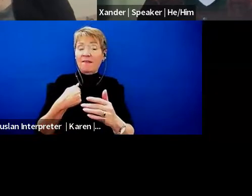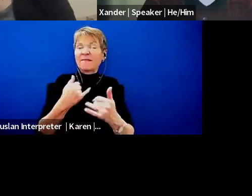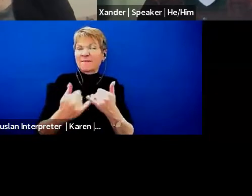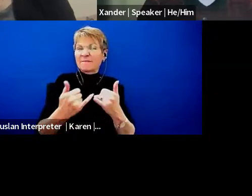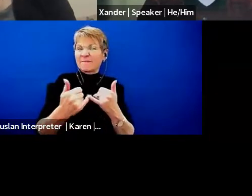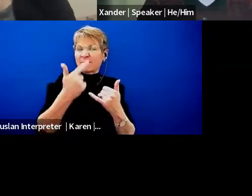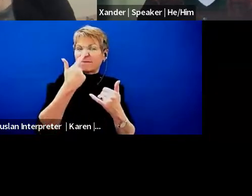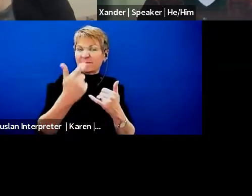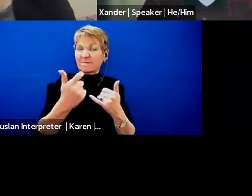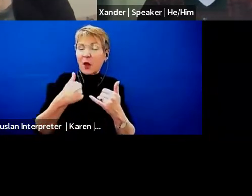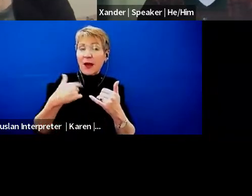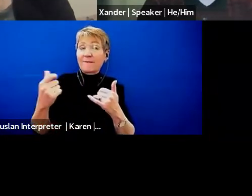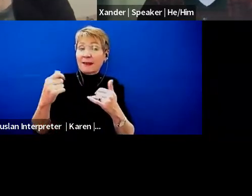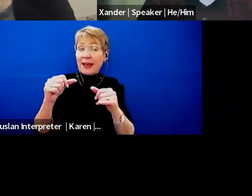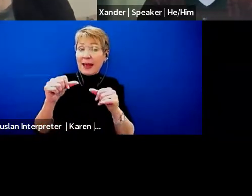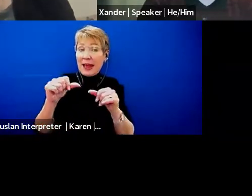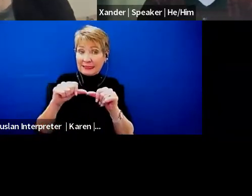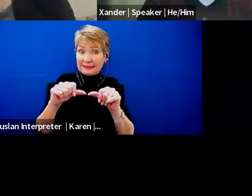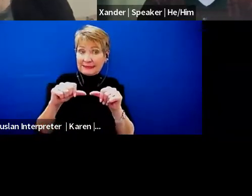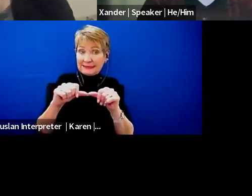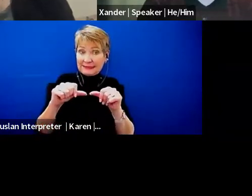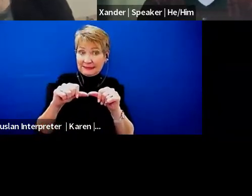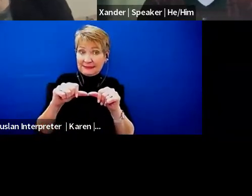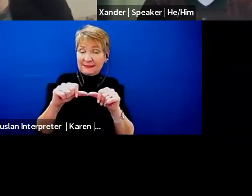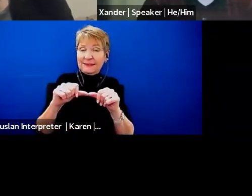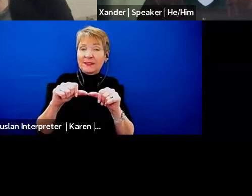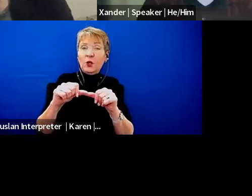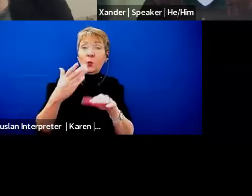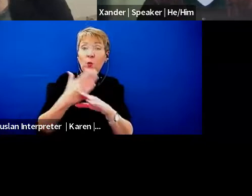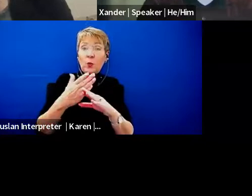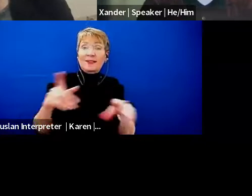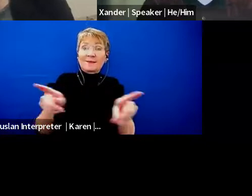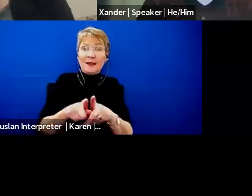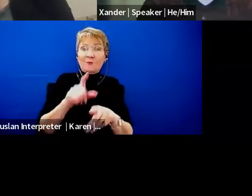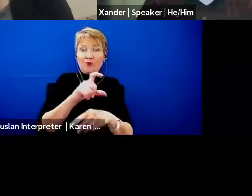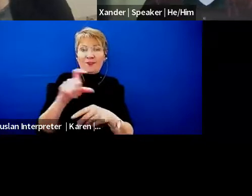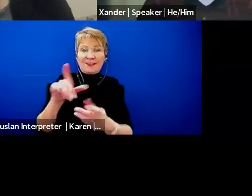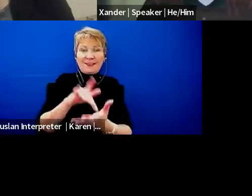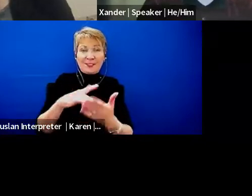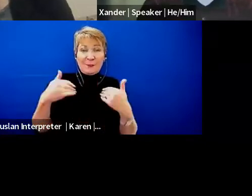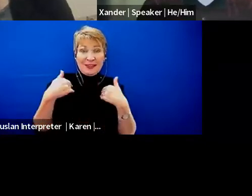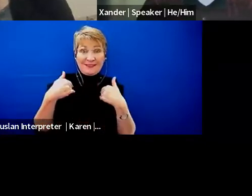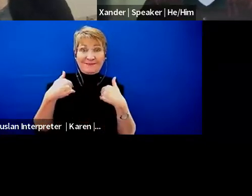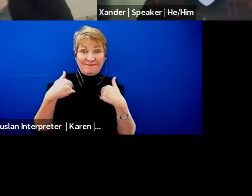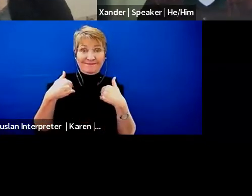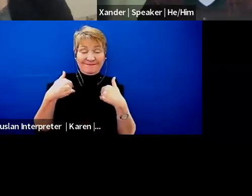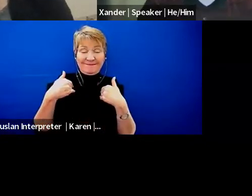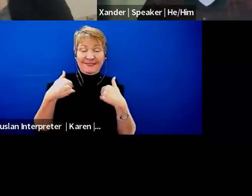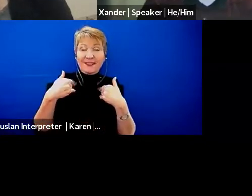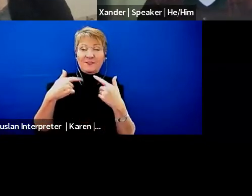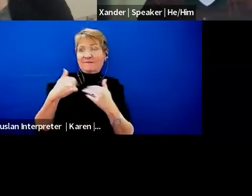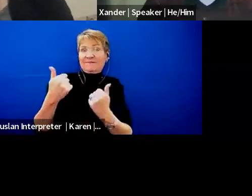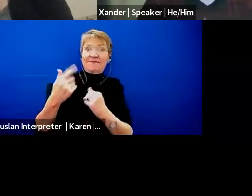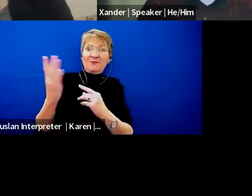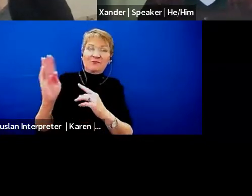have an auntie that worked in the exact same childcare centre that I went to as a child. So being able to have that direct support was